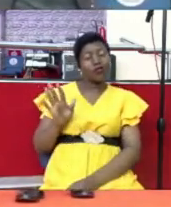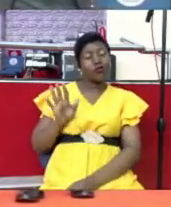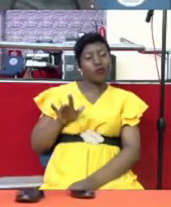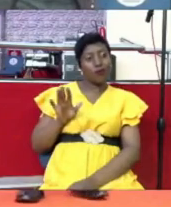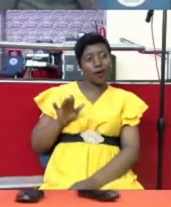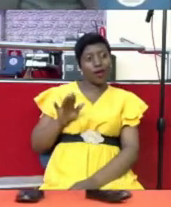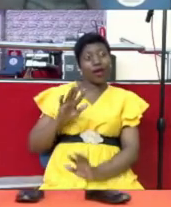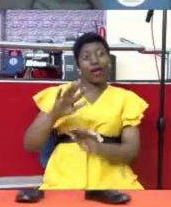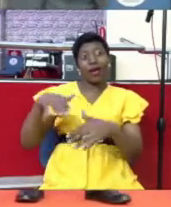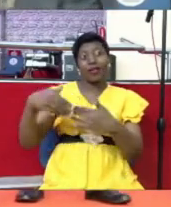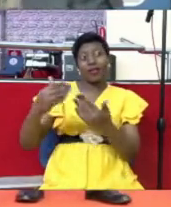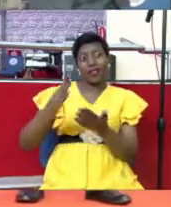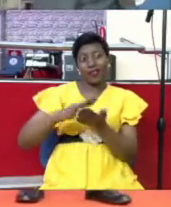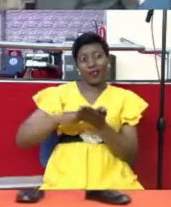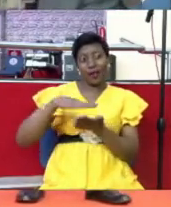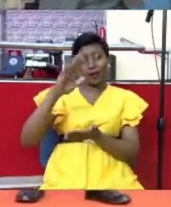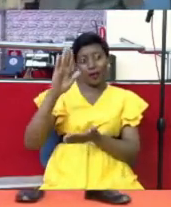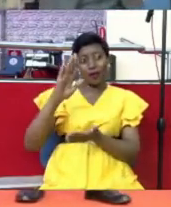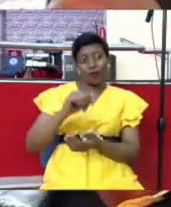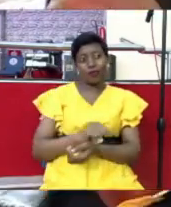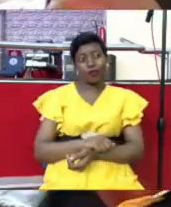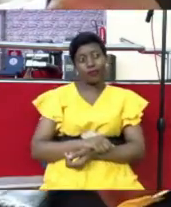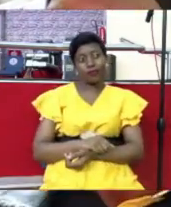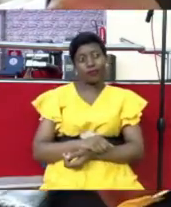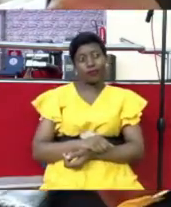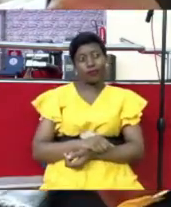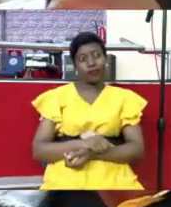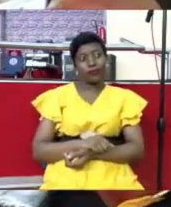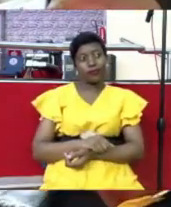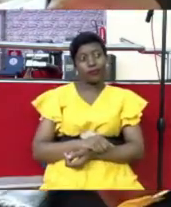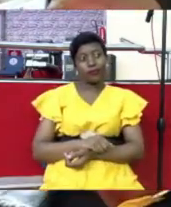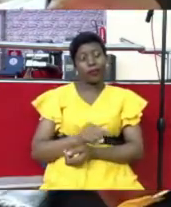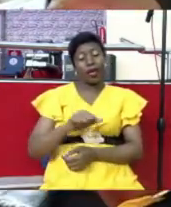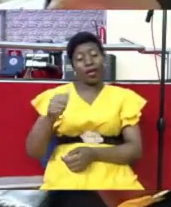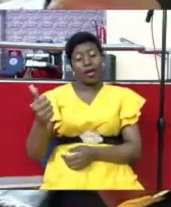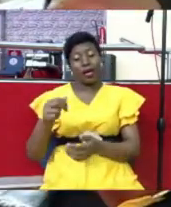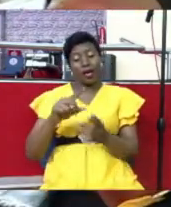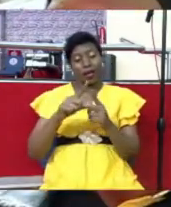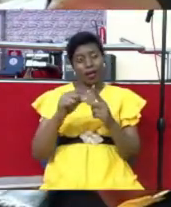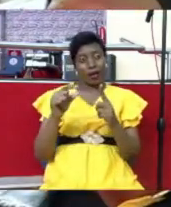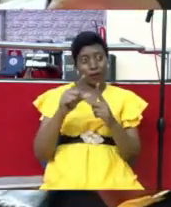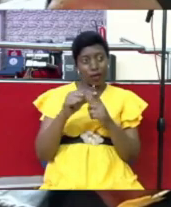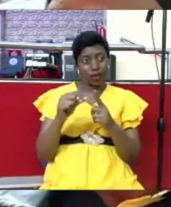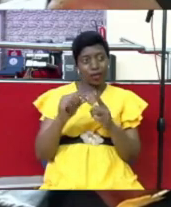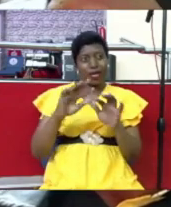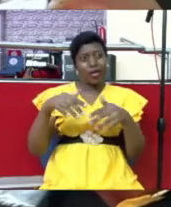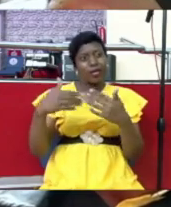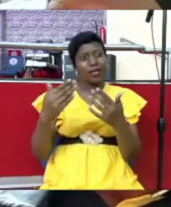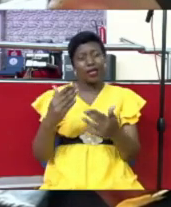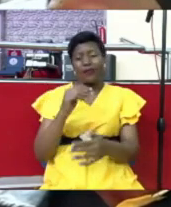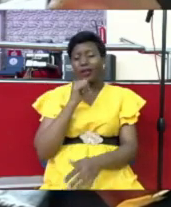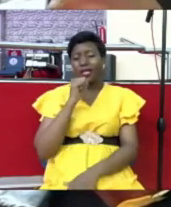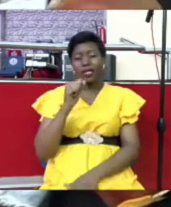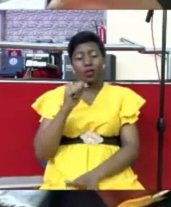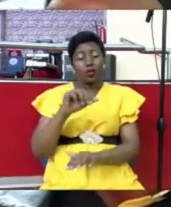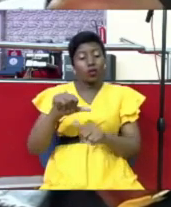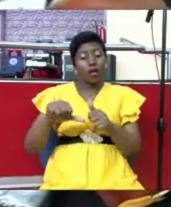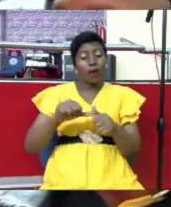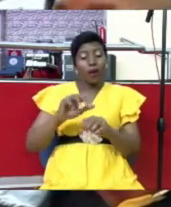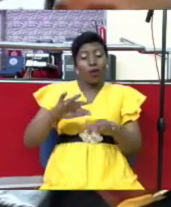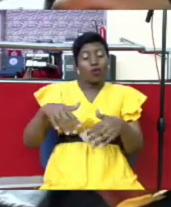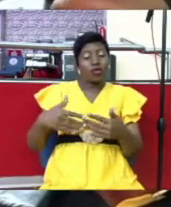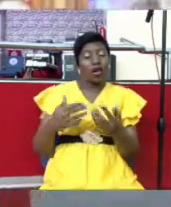given more. Mama huyu ametoa zaidi. In other words, in giving, it's not the how much, it is